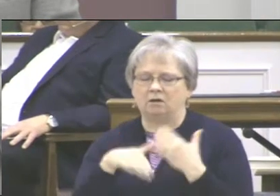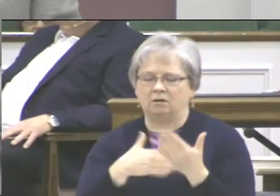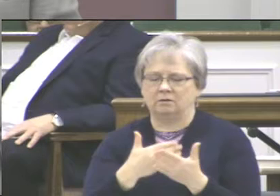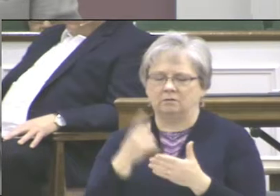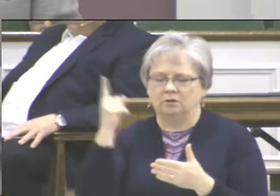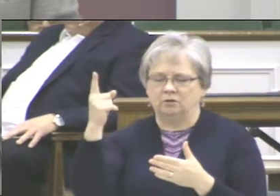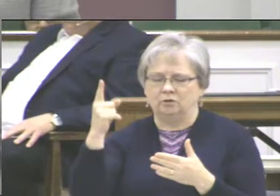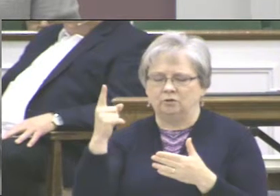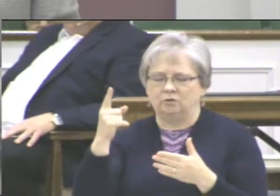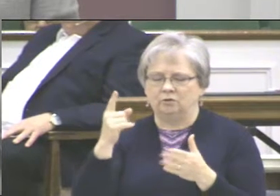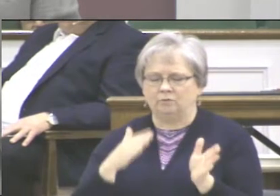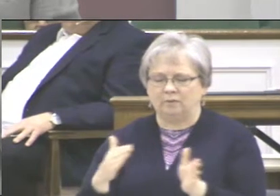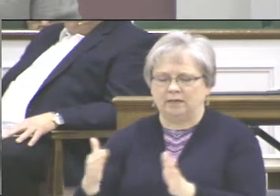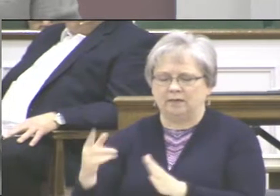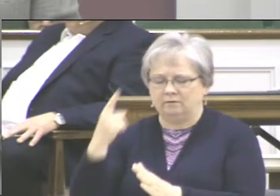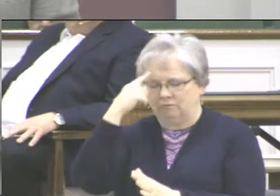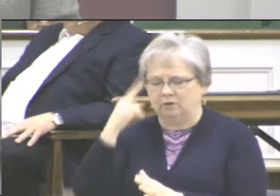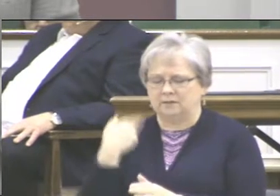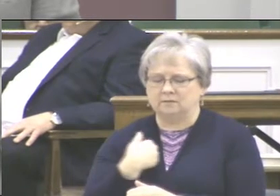All that you have in store.